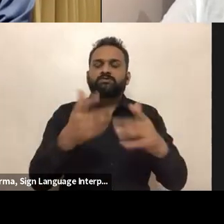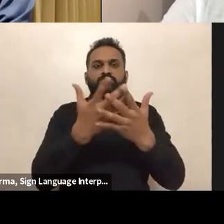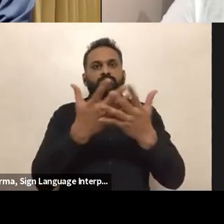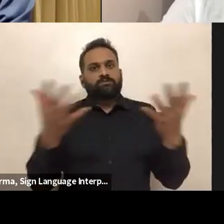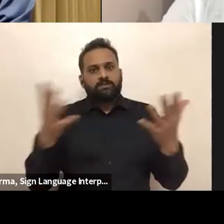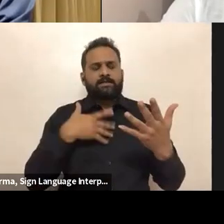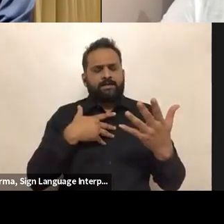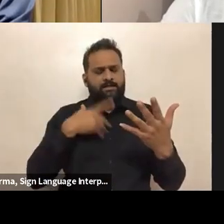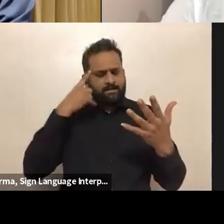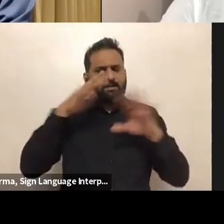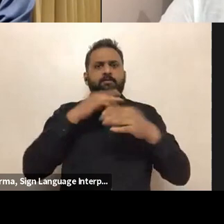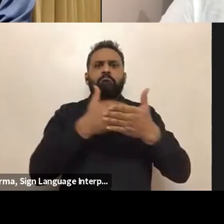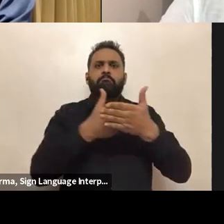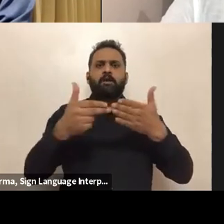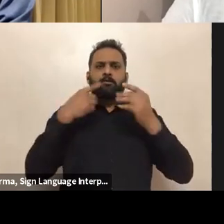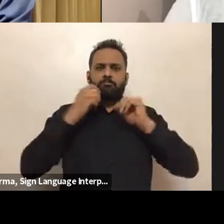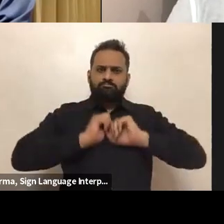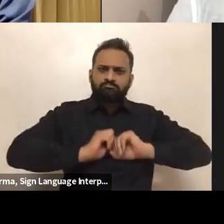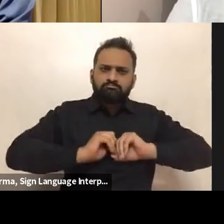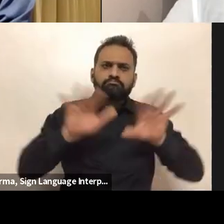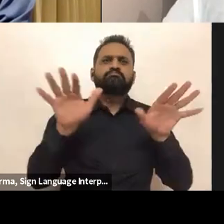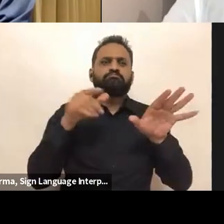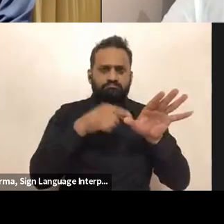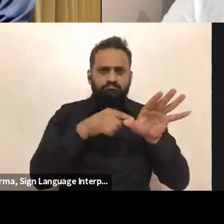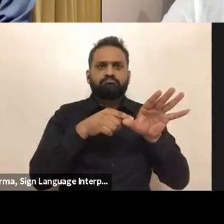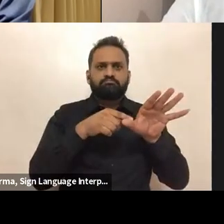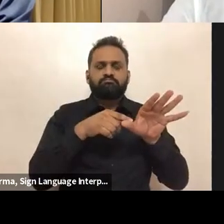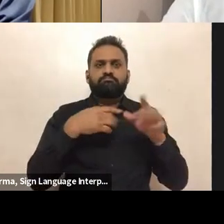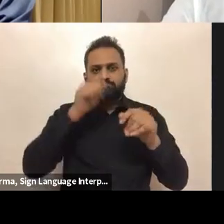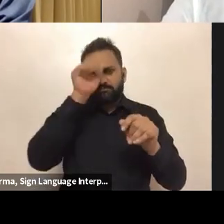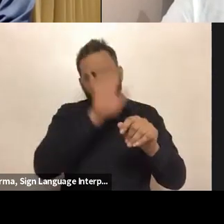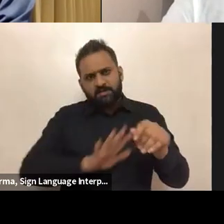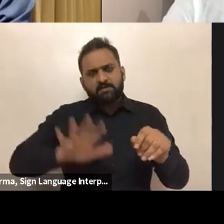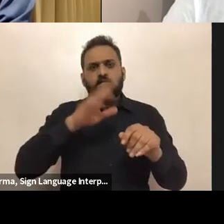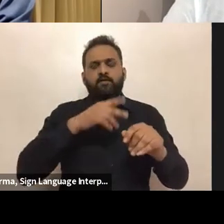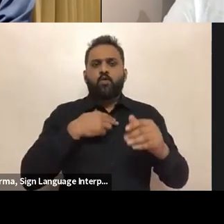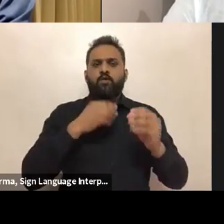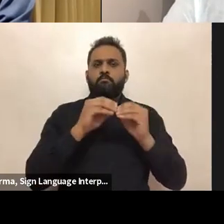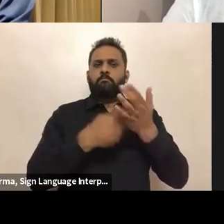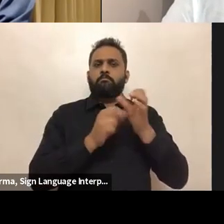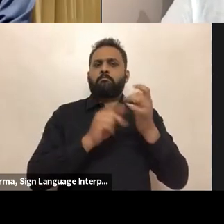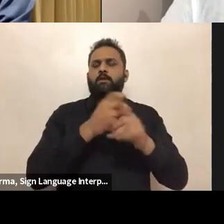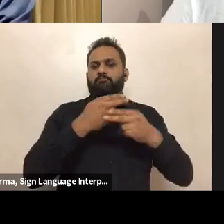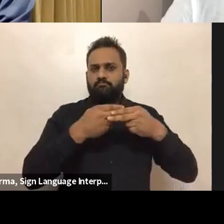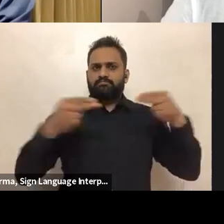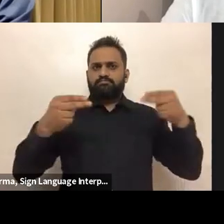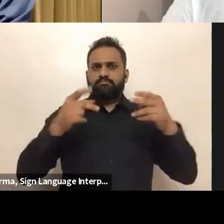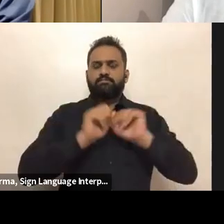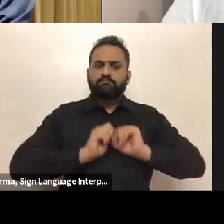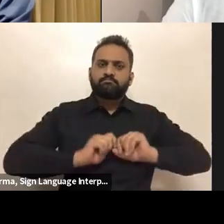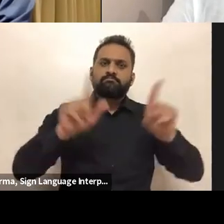to support really many artists from various communities in India and sort of to put them into the spotlight using